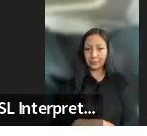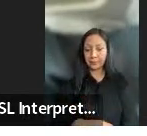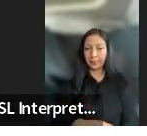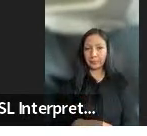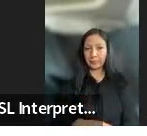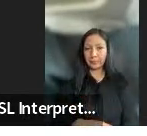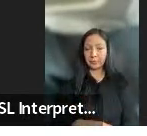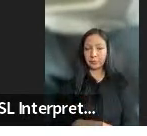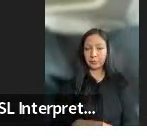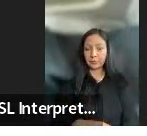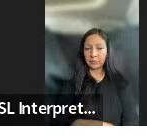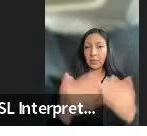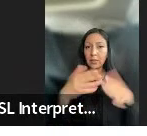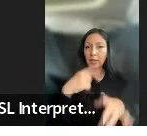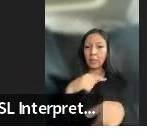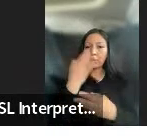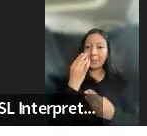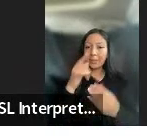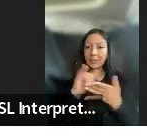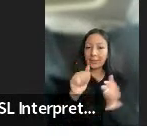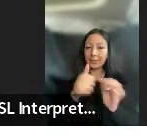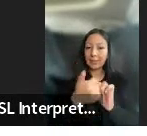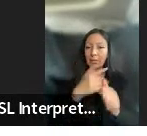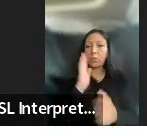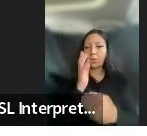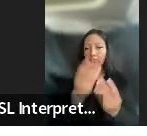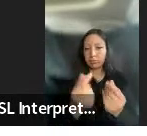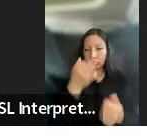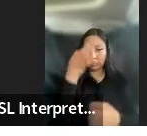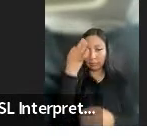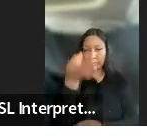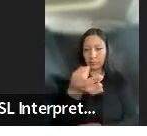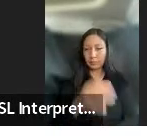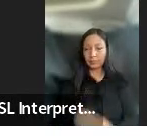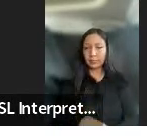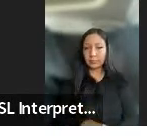And generally we think that's how that would work in the future.